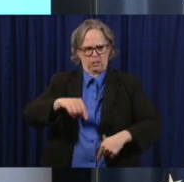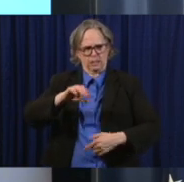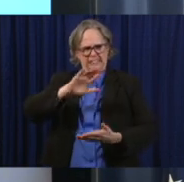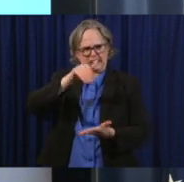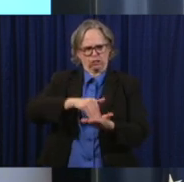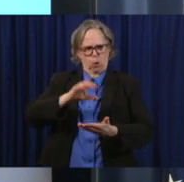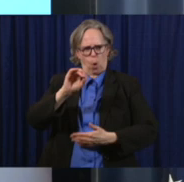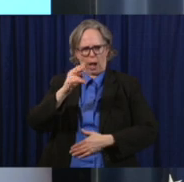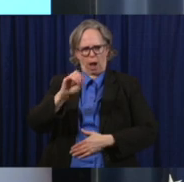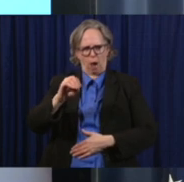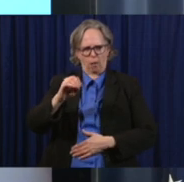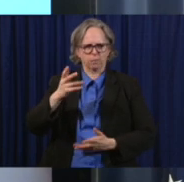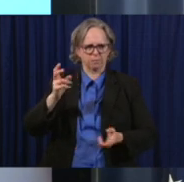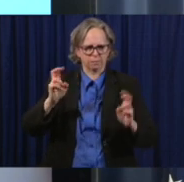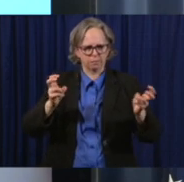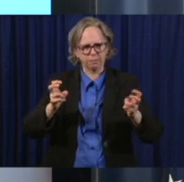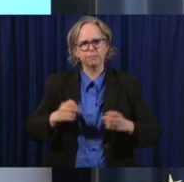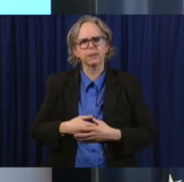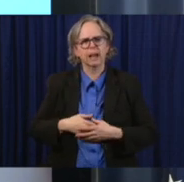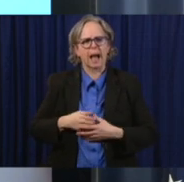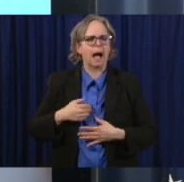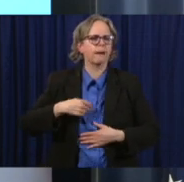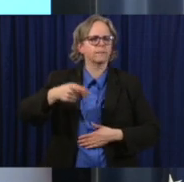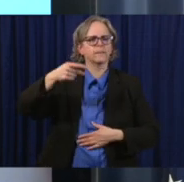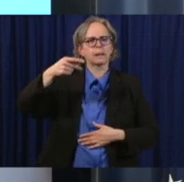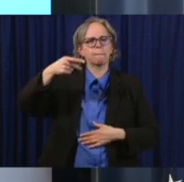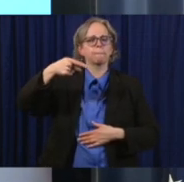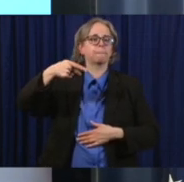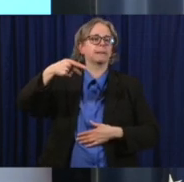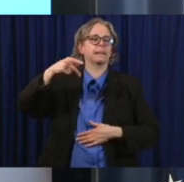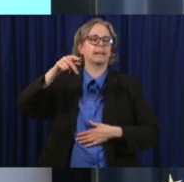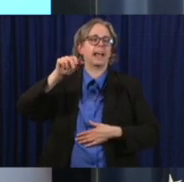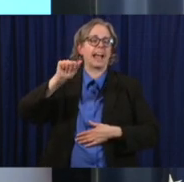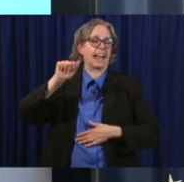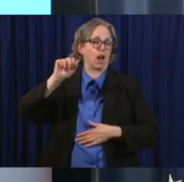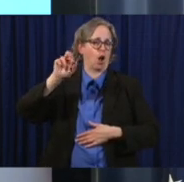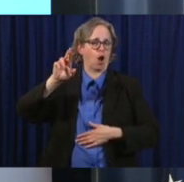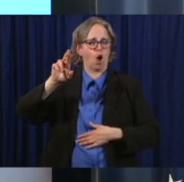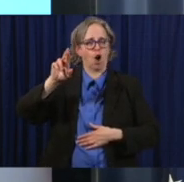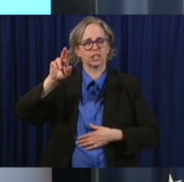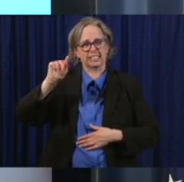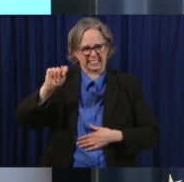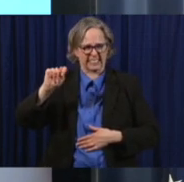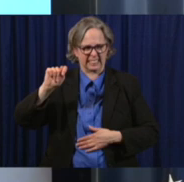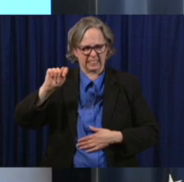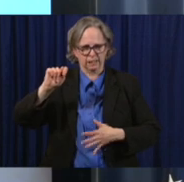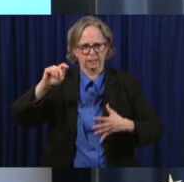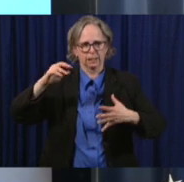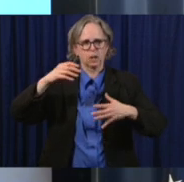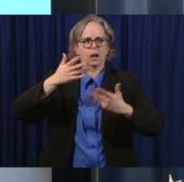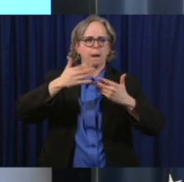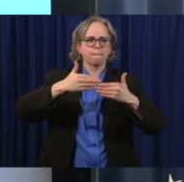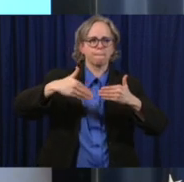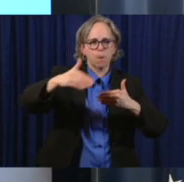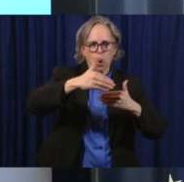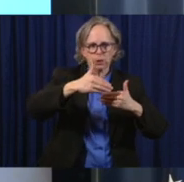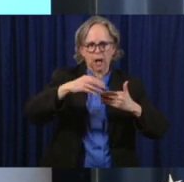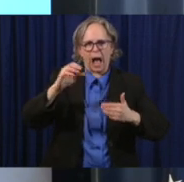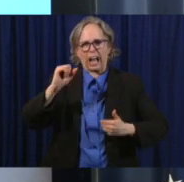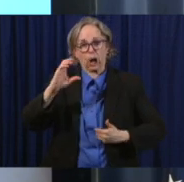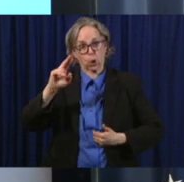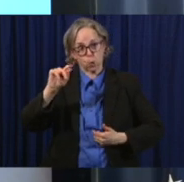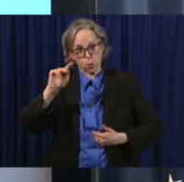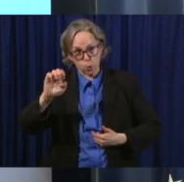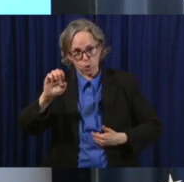as PART, the Post-Acute Regional Rapid Testing Program, where a nursing